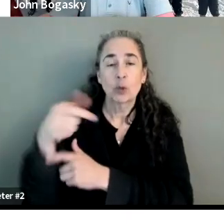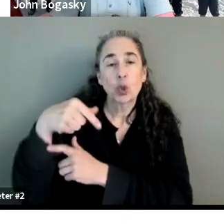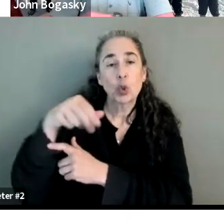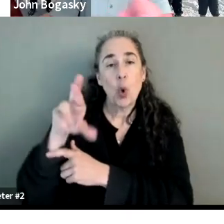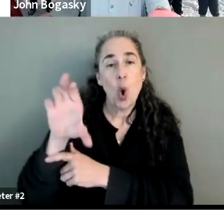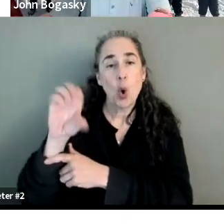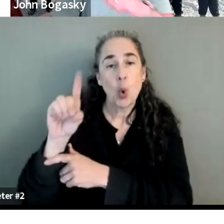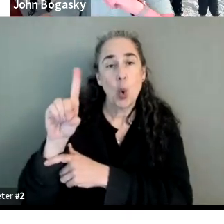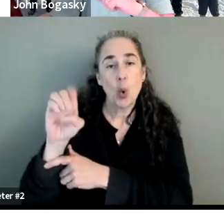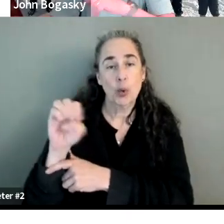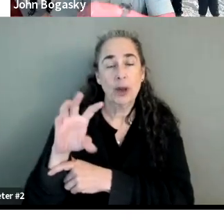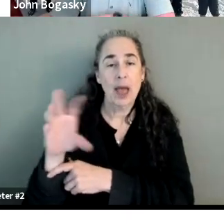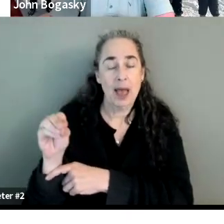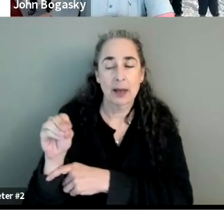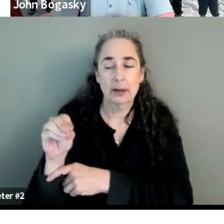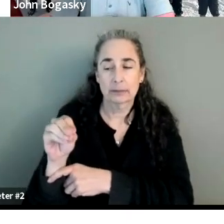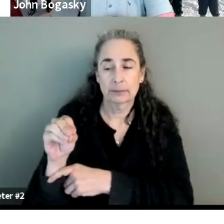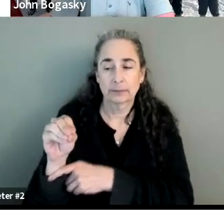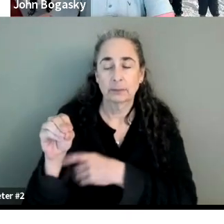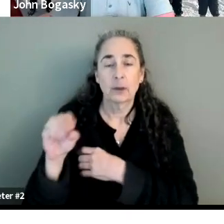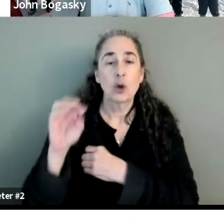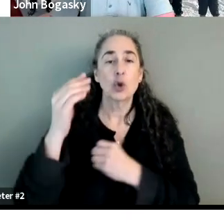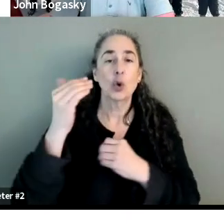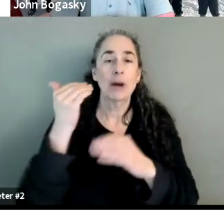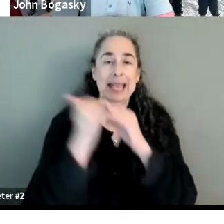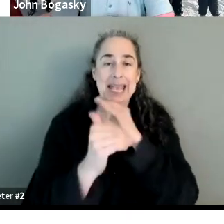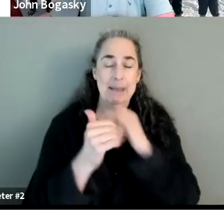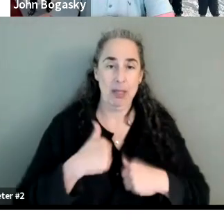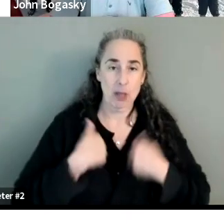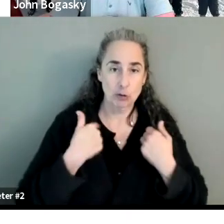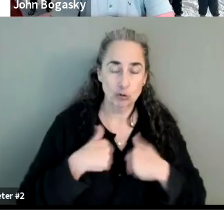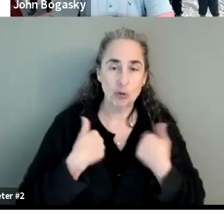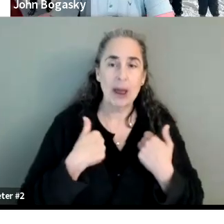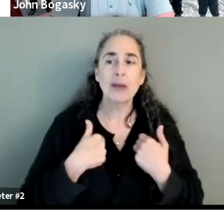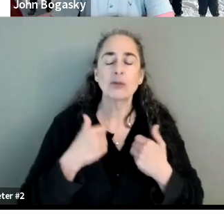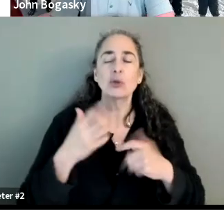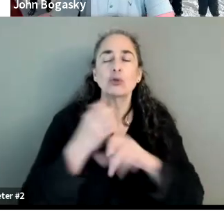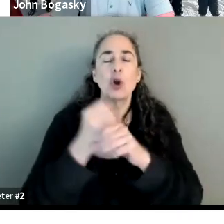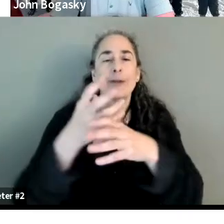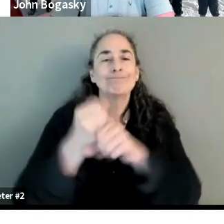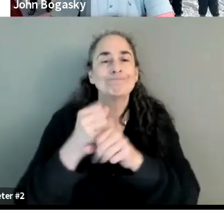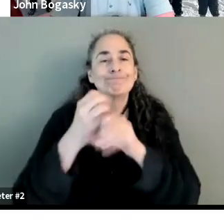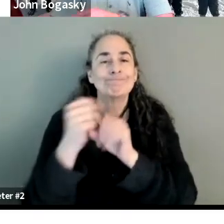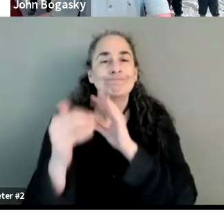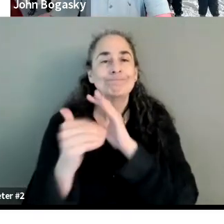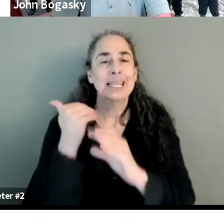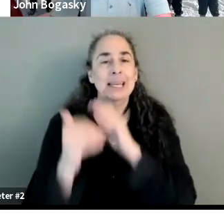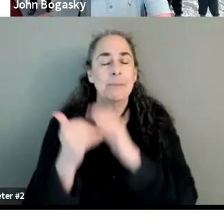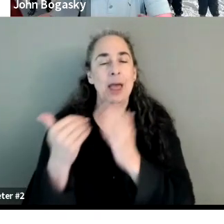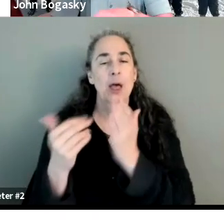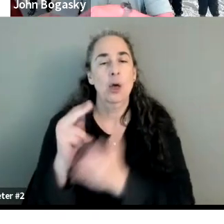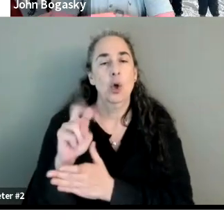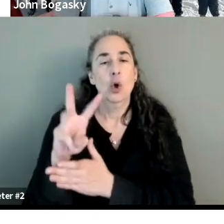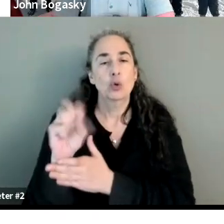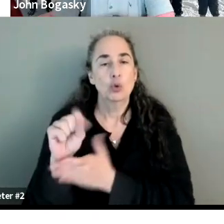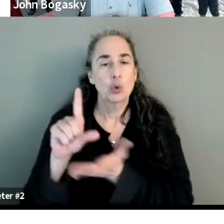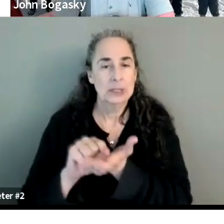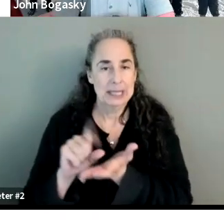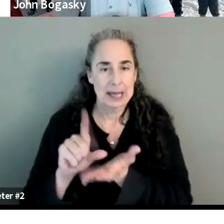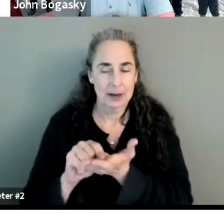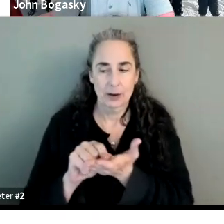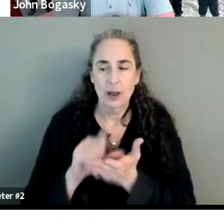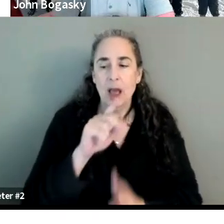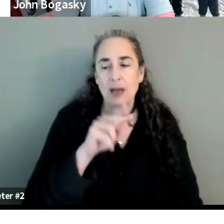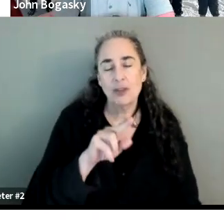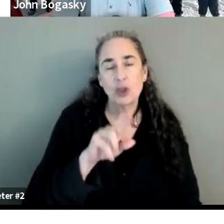code, and enter your email address, and you'll start getting our newsletter. It's a very simple process. The URL for our website is right